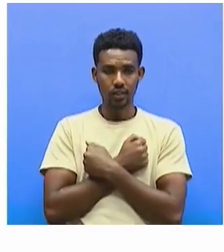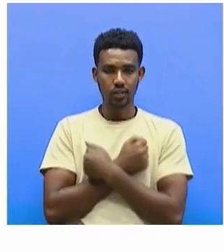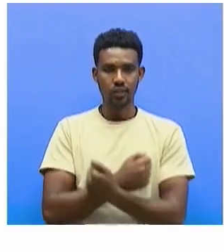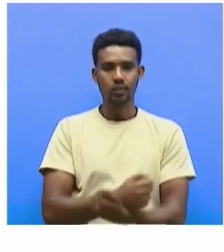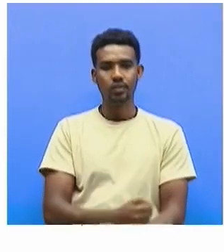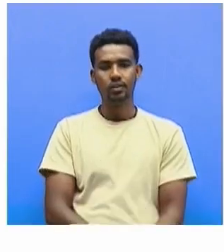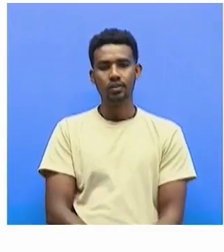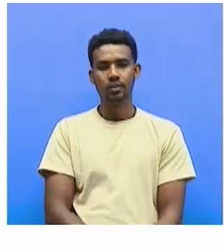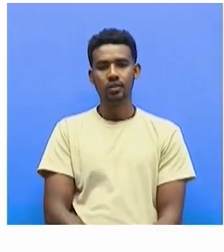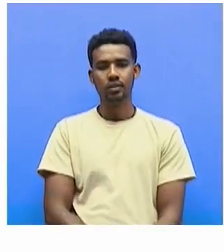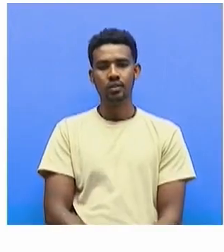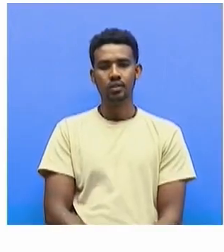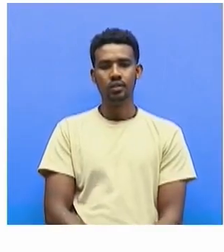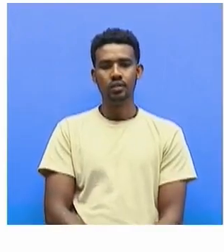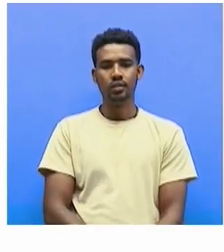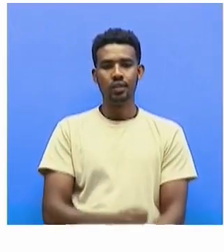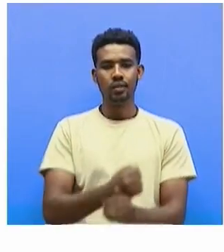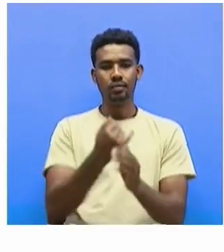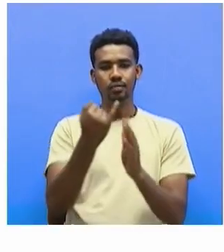art?